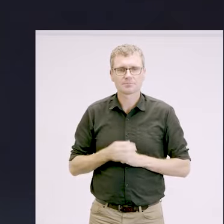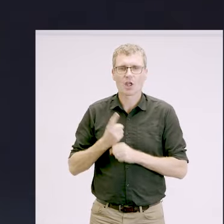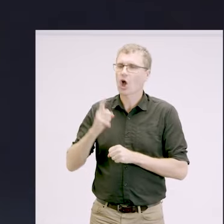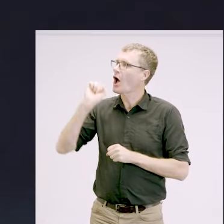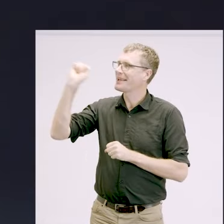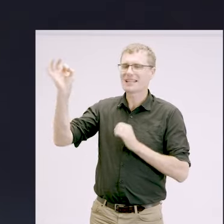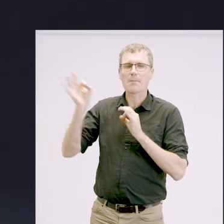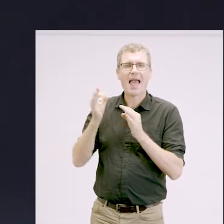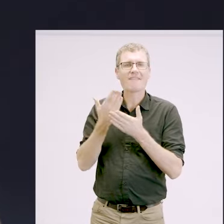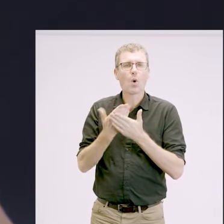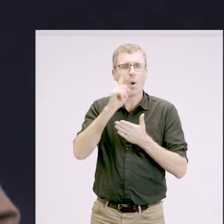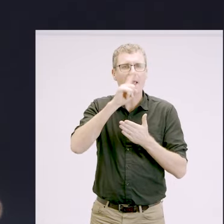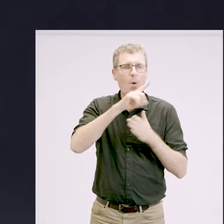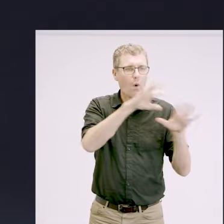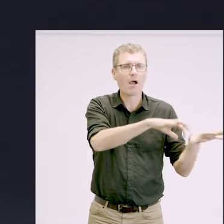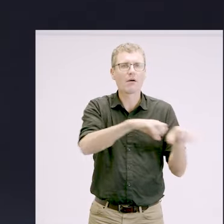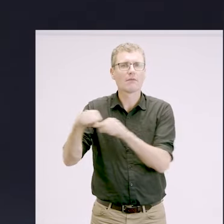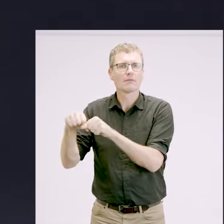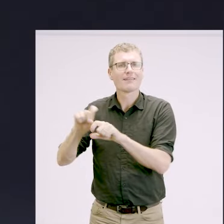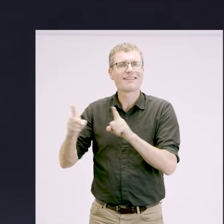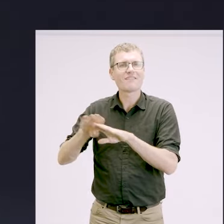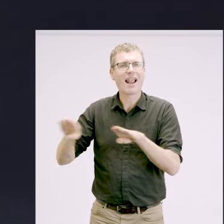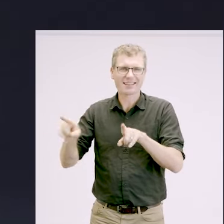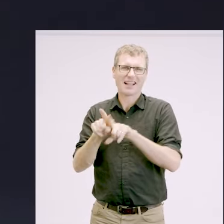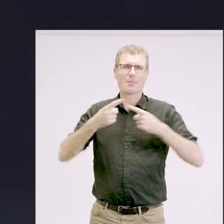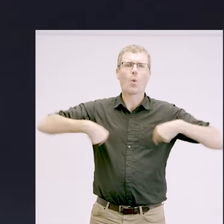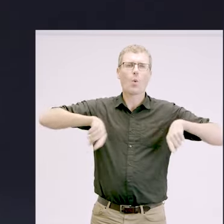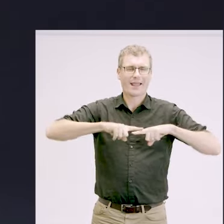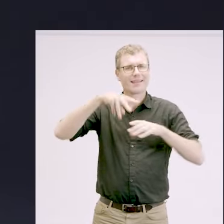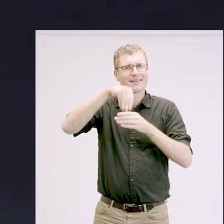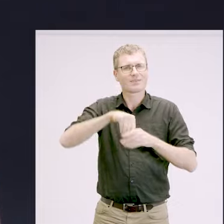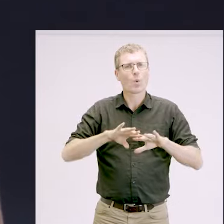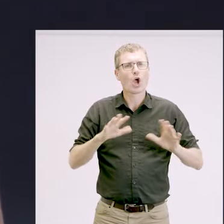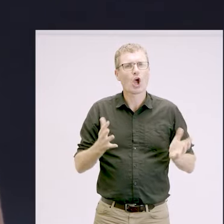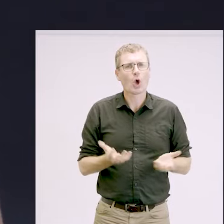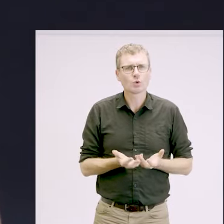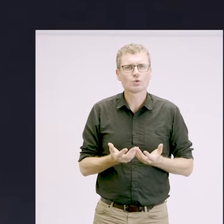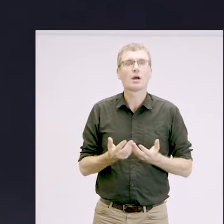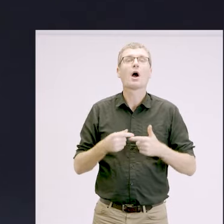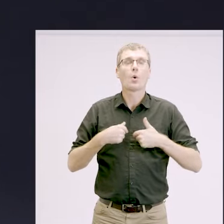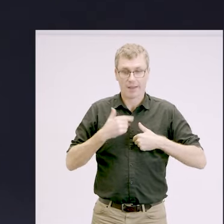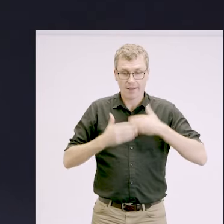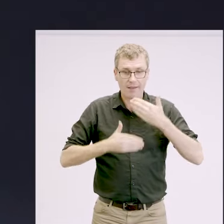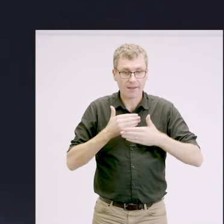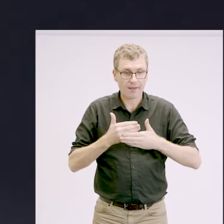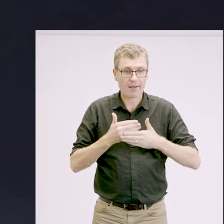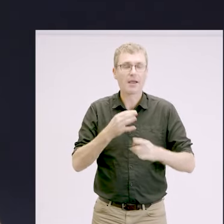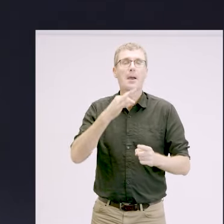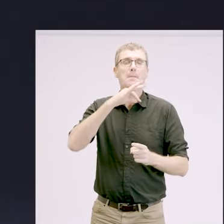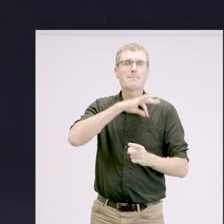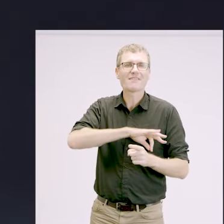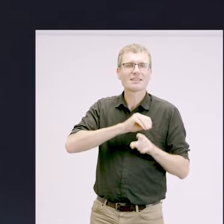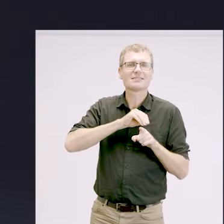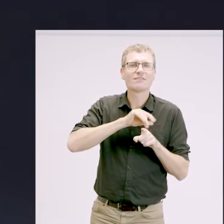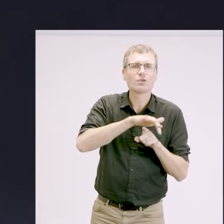people's lives, right? God's plan for exiles, which is to say for us, is that we exist for the benefit of the places where we